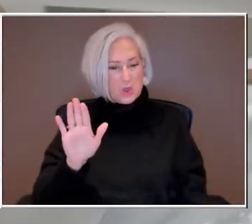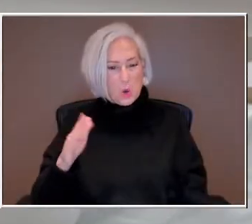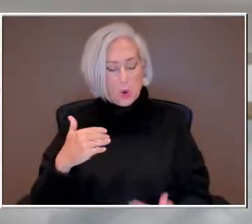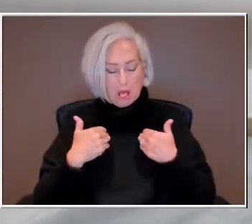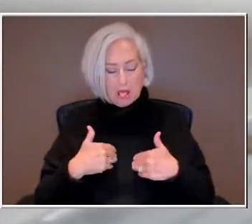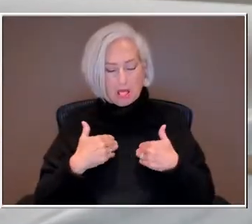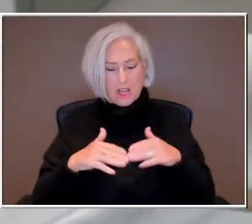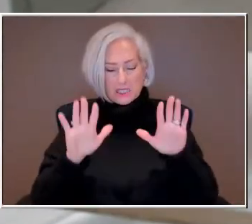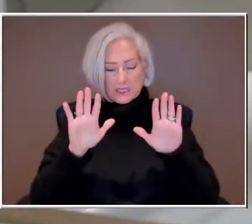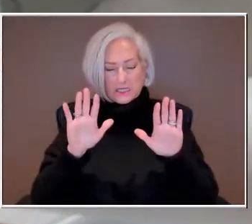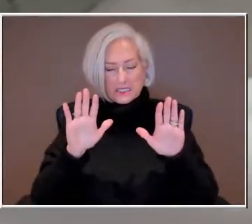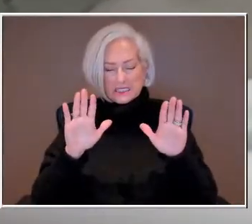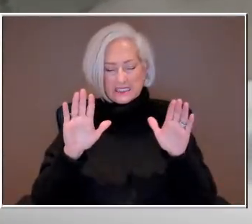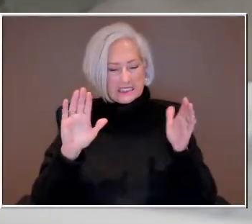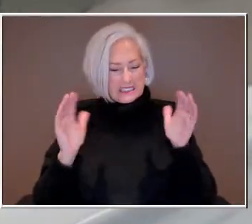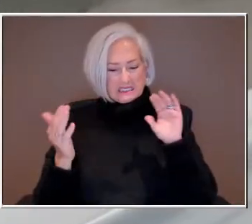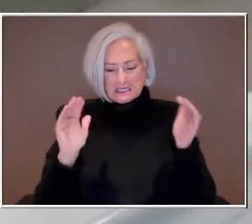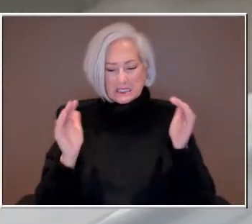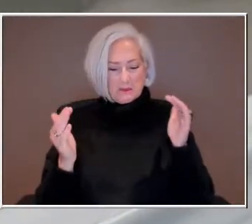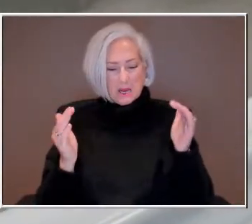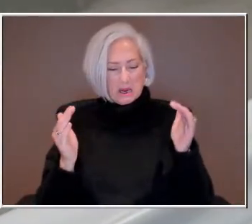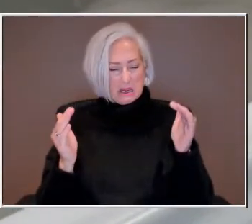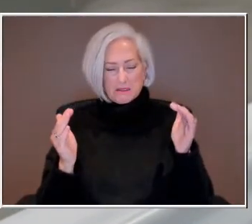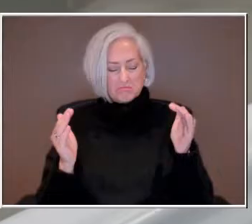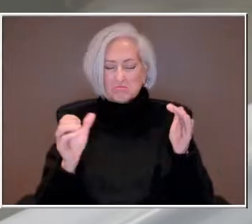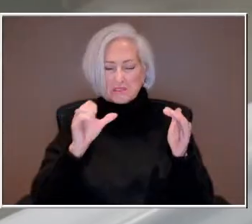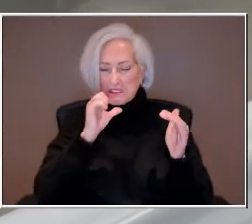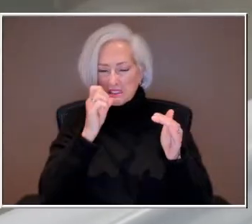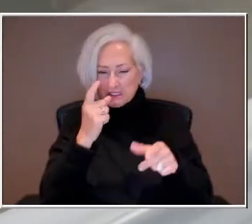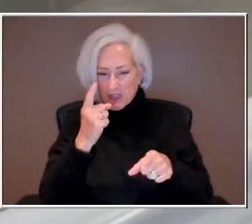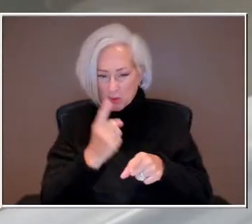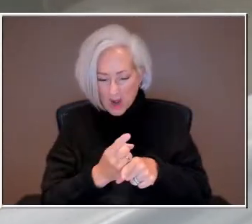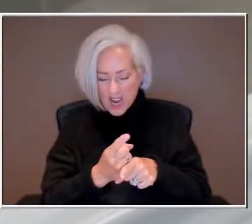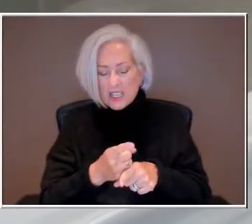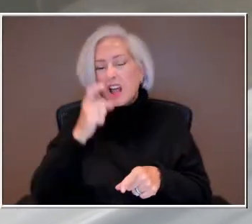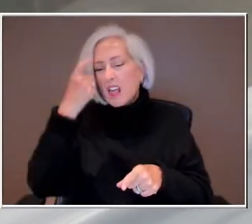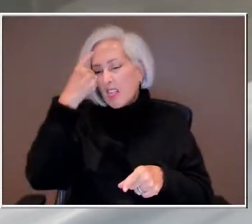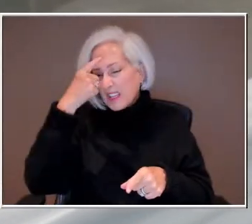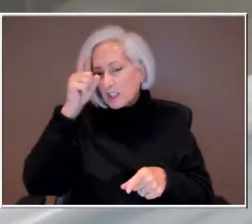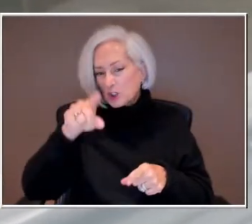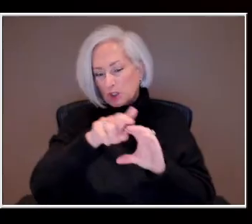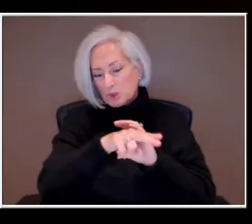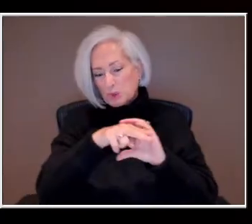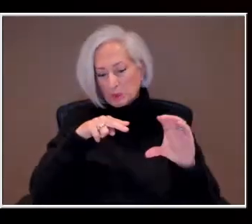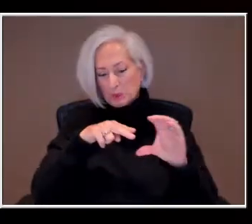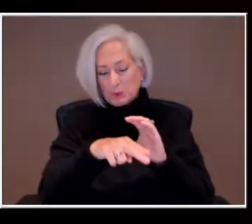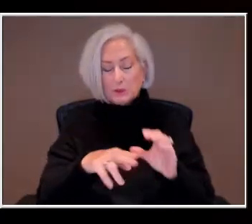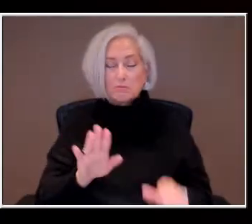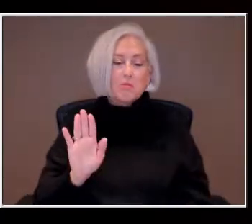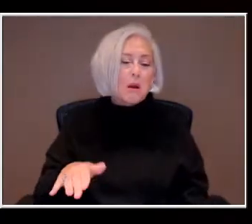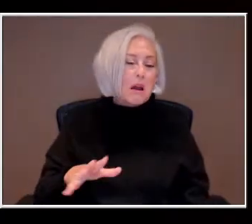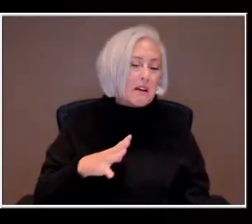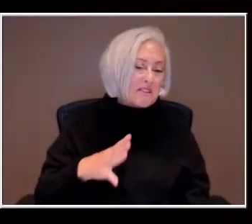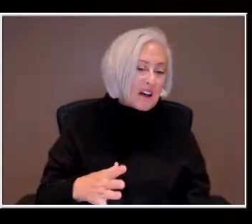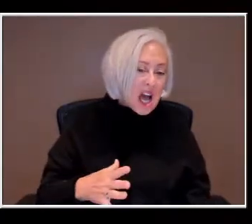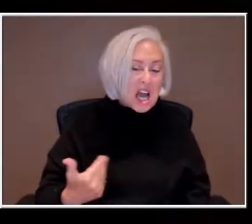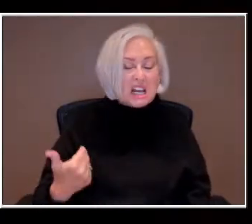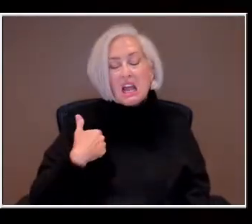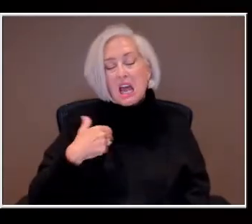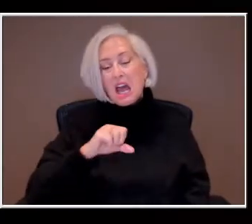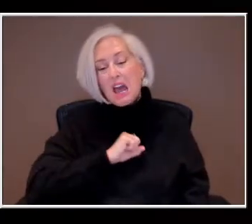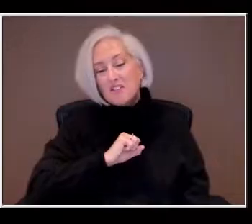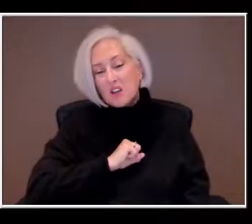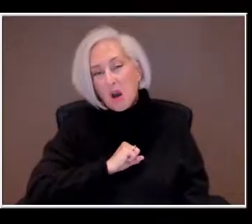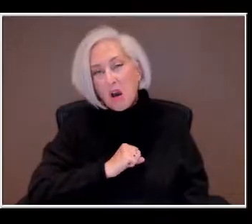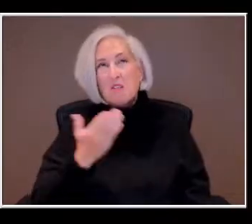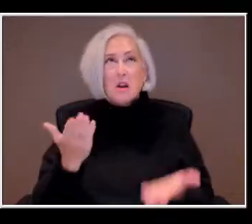so it warrants getting a CAT scan. And again, I'm thinking, okay, that's fine. I've got this cough. I was thinking pneumonia. It was more